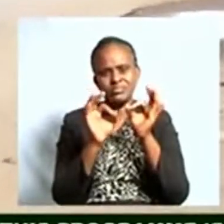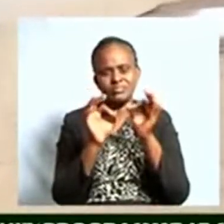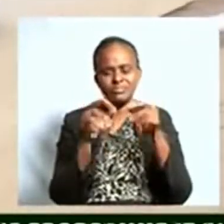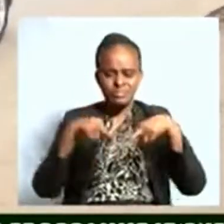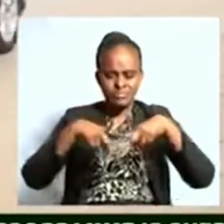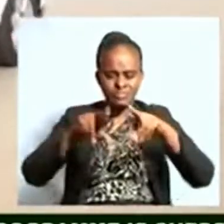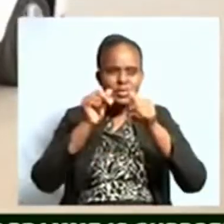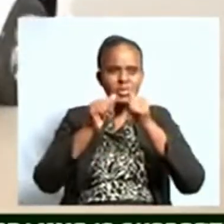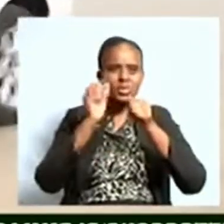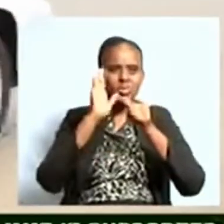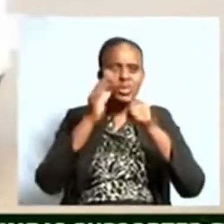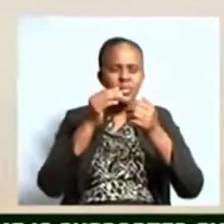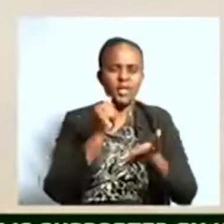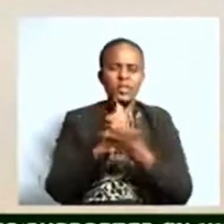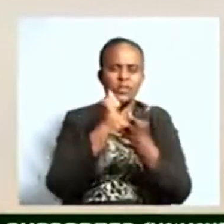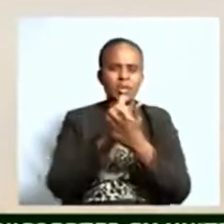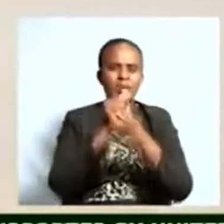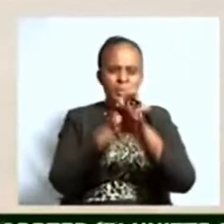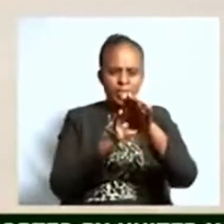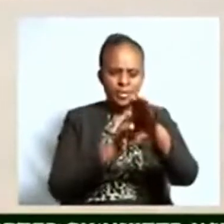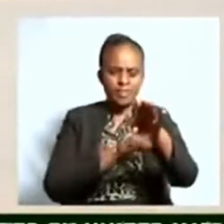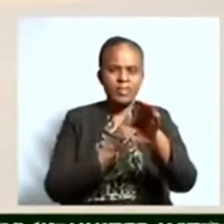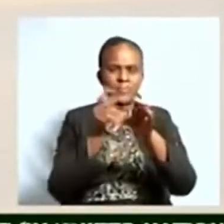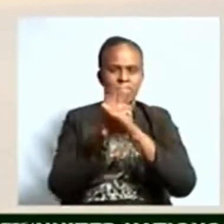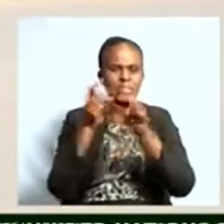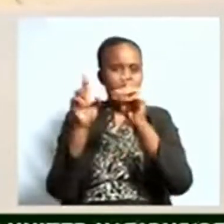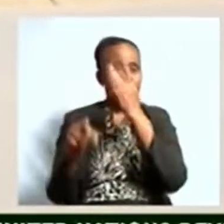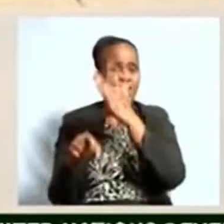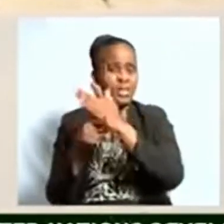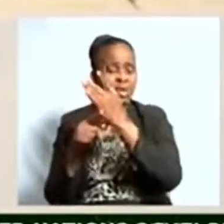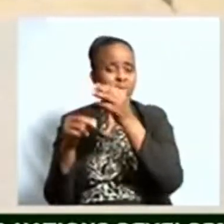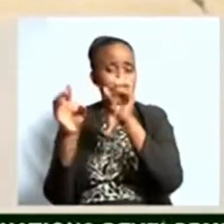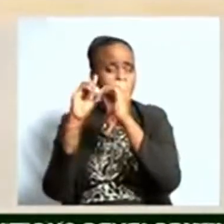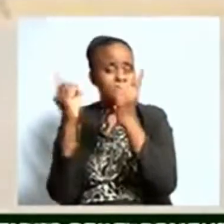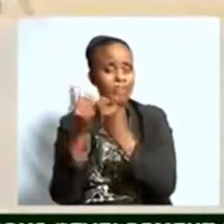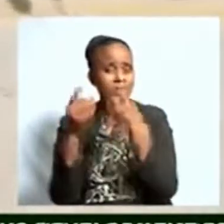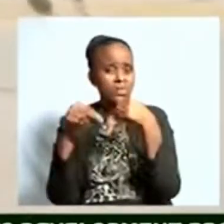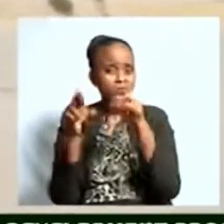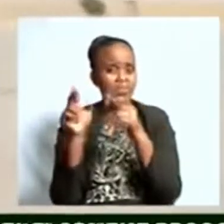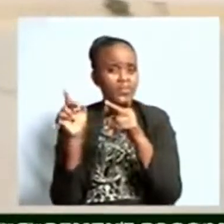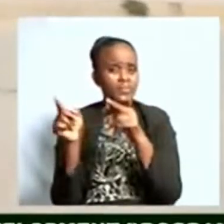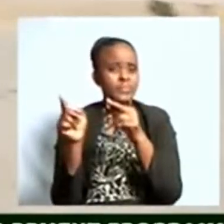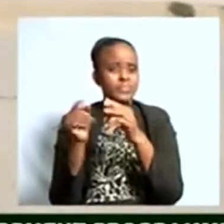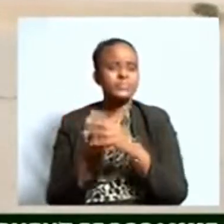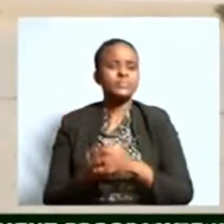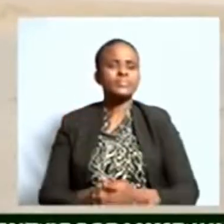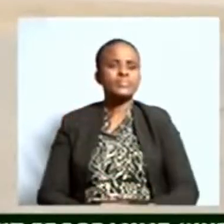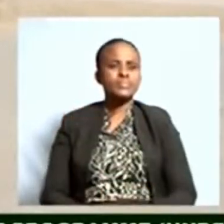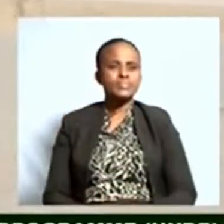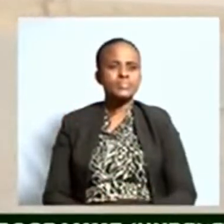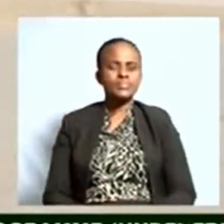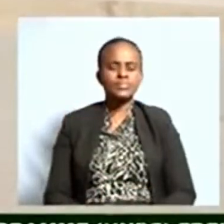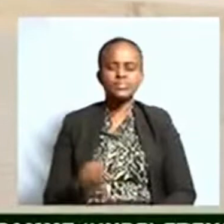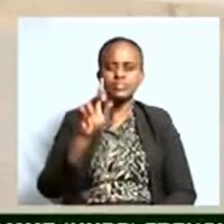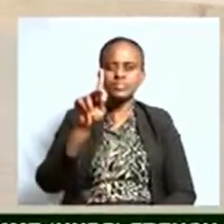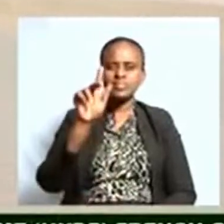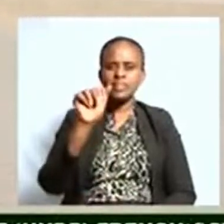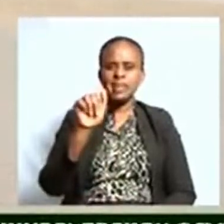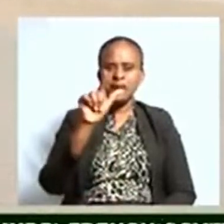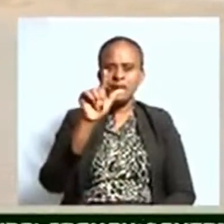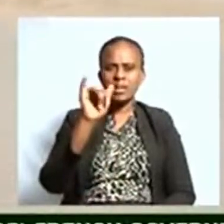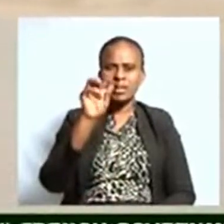which will drain traffic from the district road, which is the Kalimba Farm